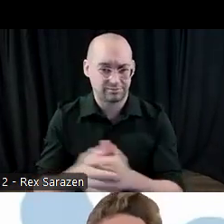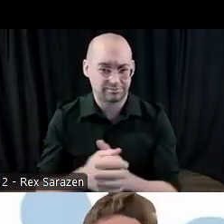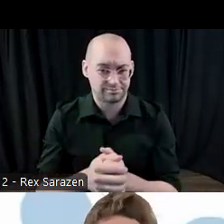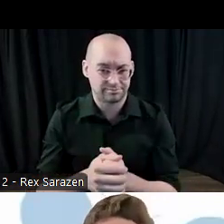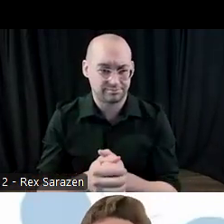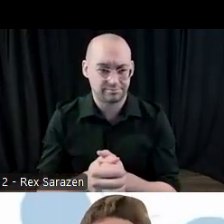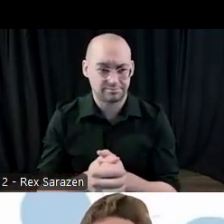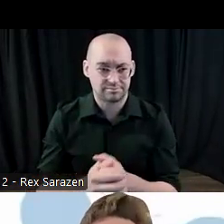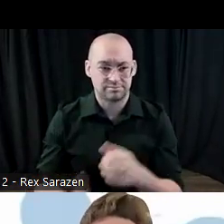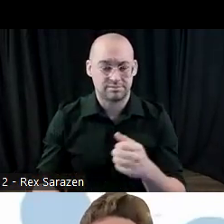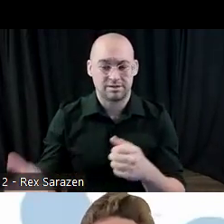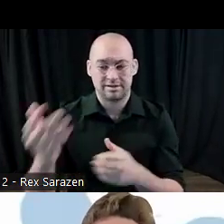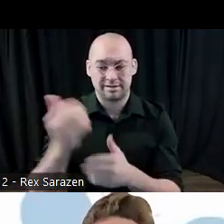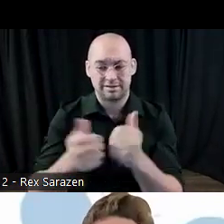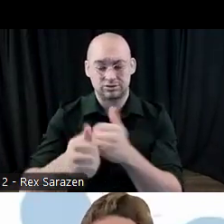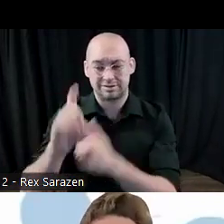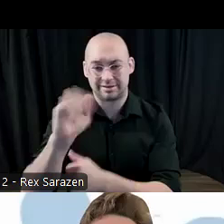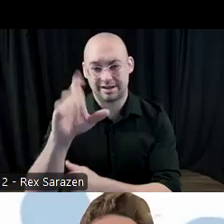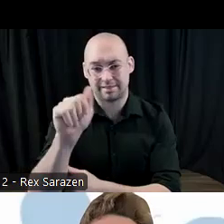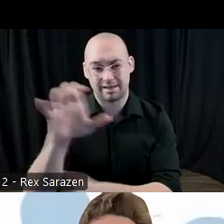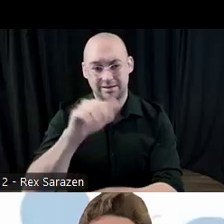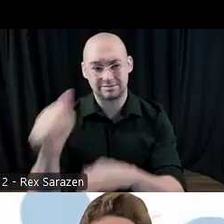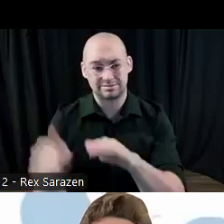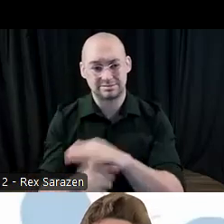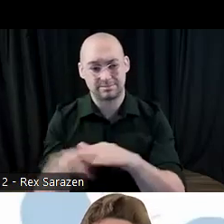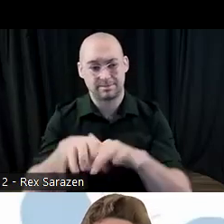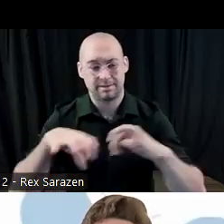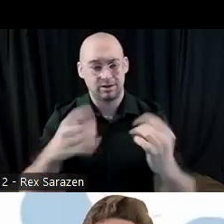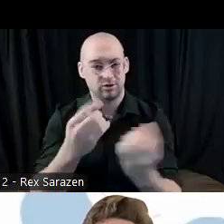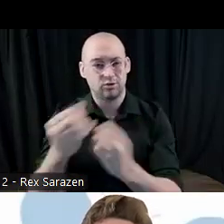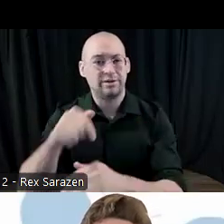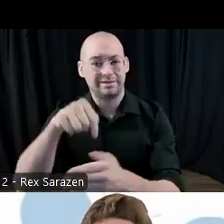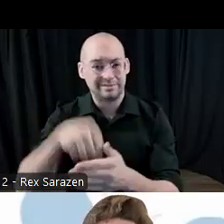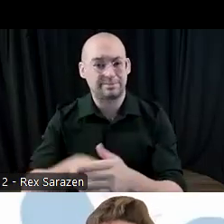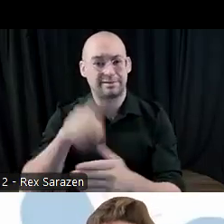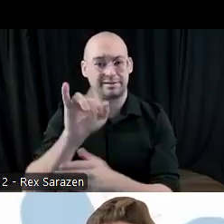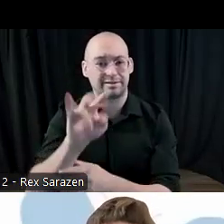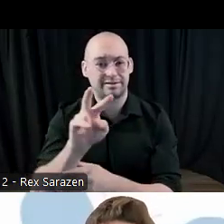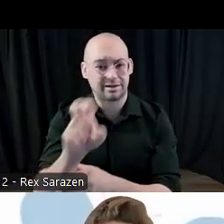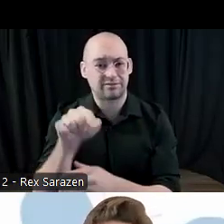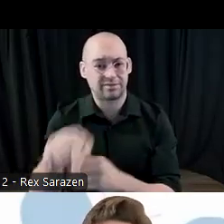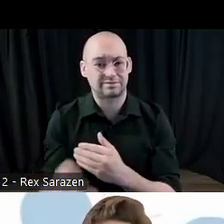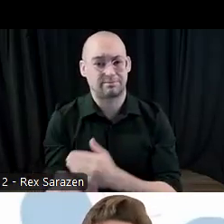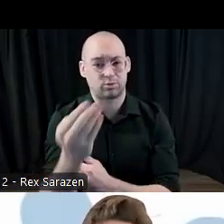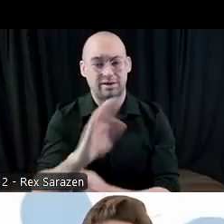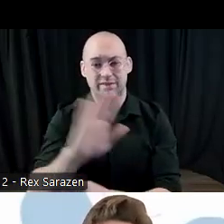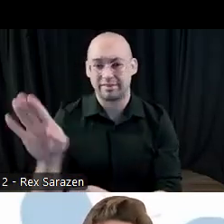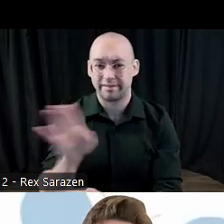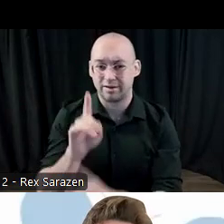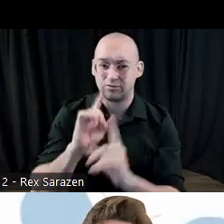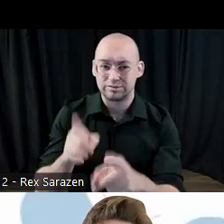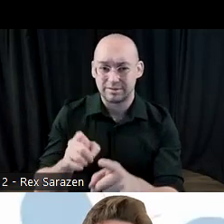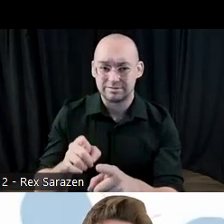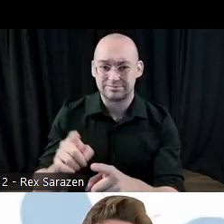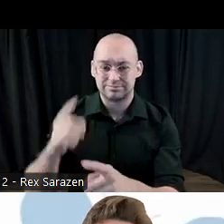of the 3 DACLAC subcommittees will do a deeper dive this morning into their reactions and reflections on